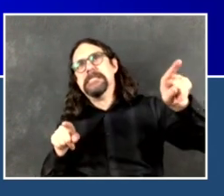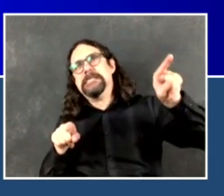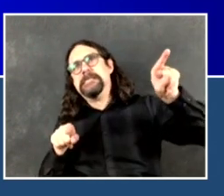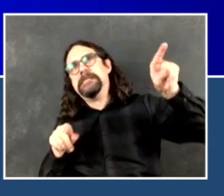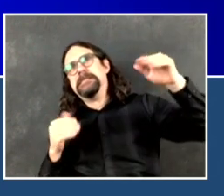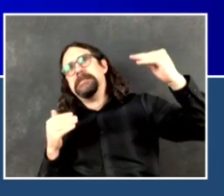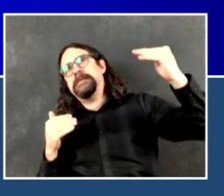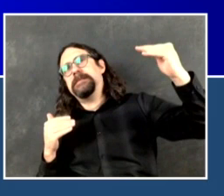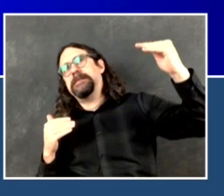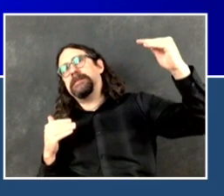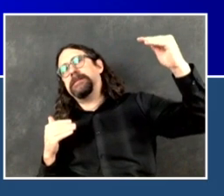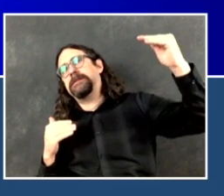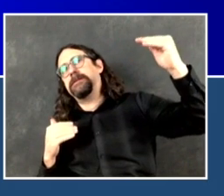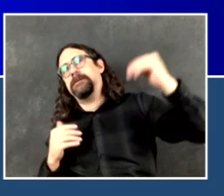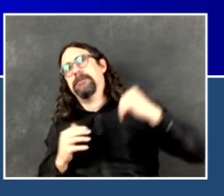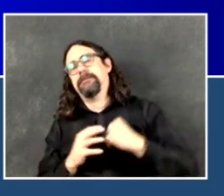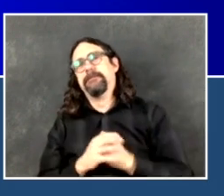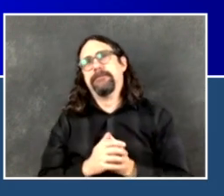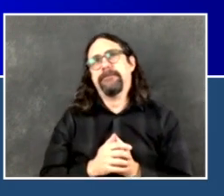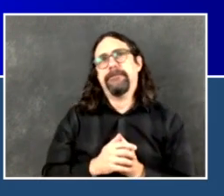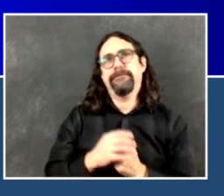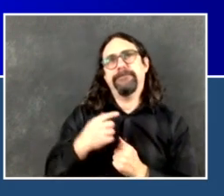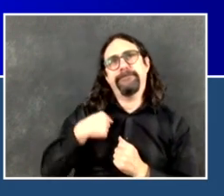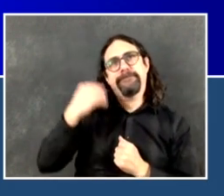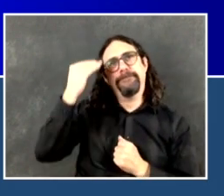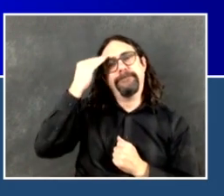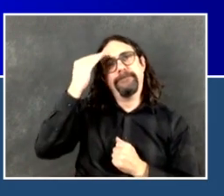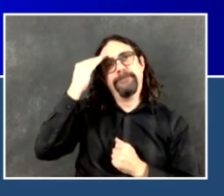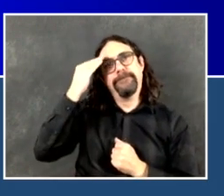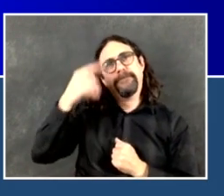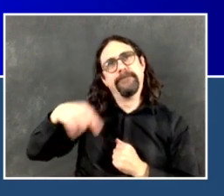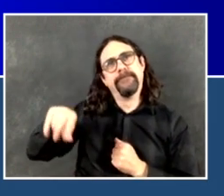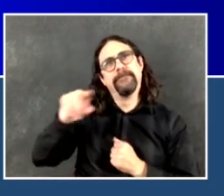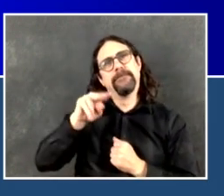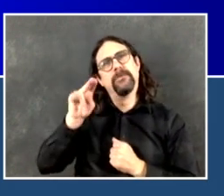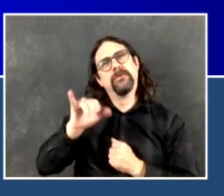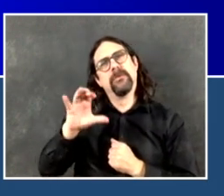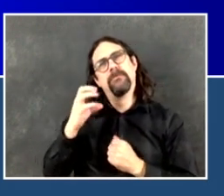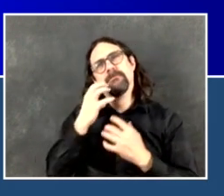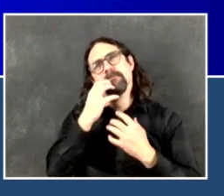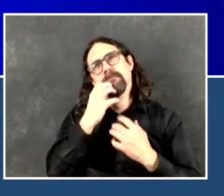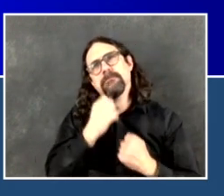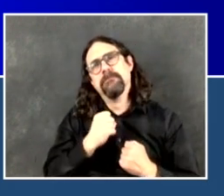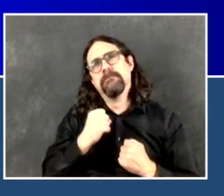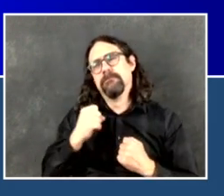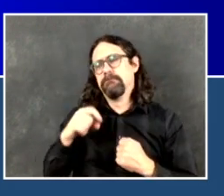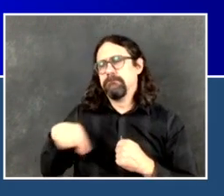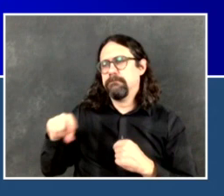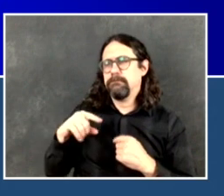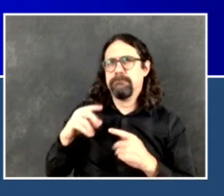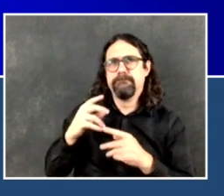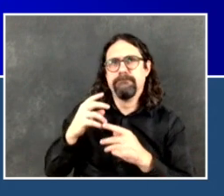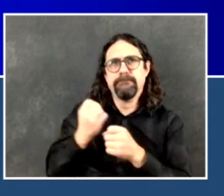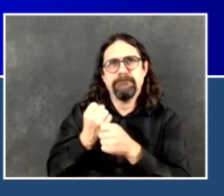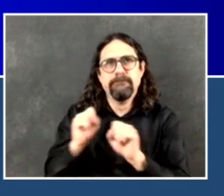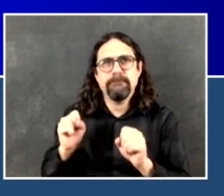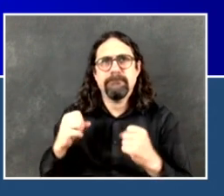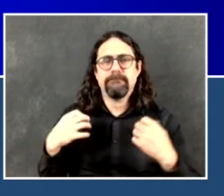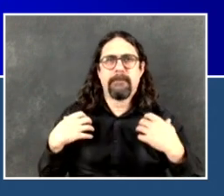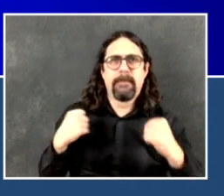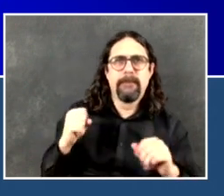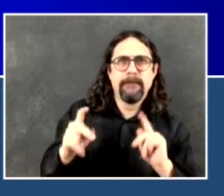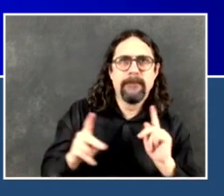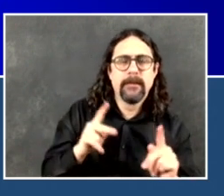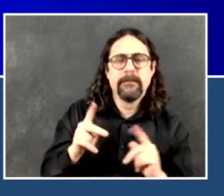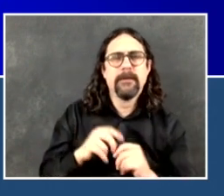the right to healthcare through NYC Care, building up access to free mental health care across the board through Thrive